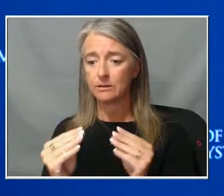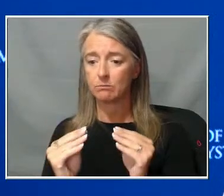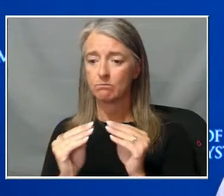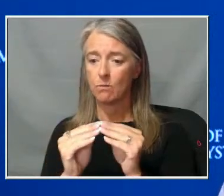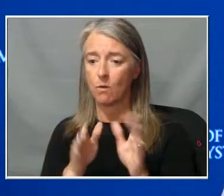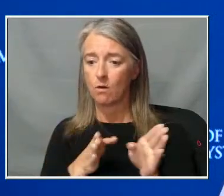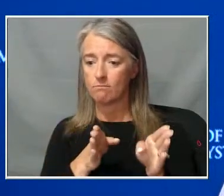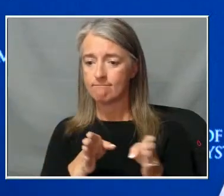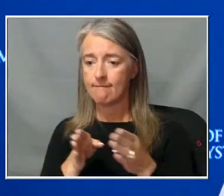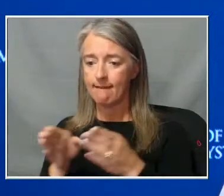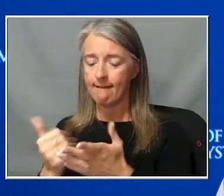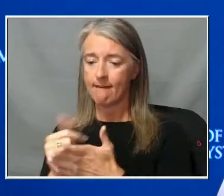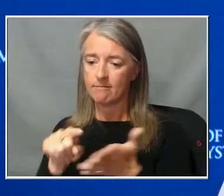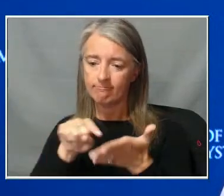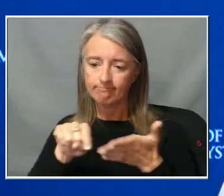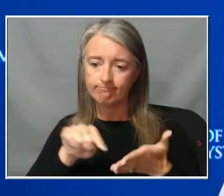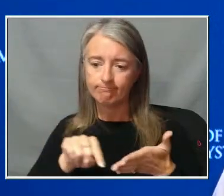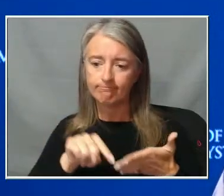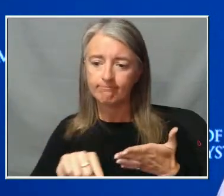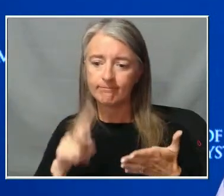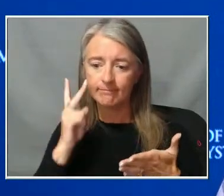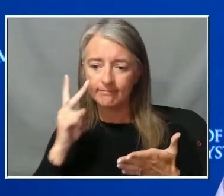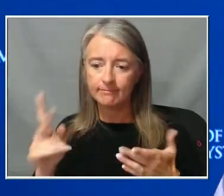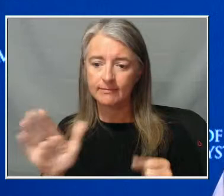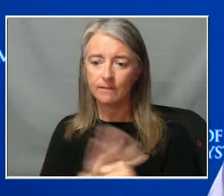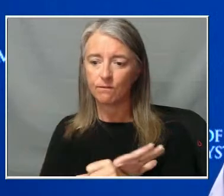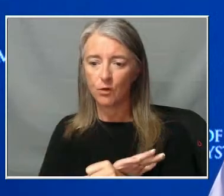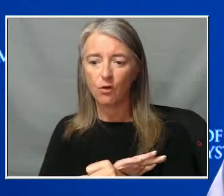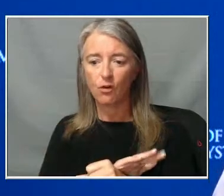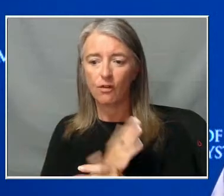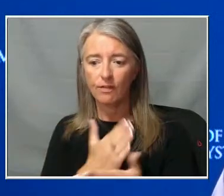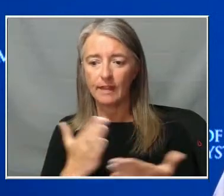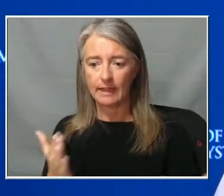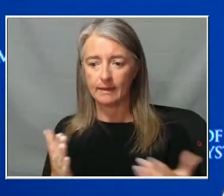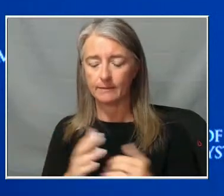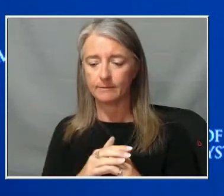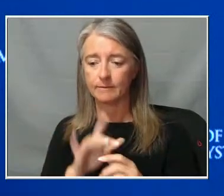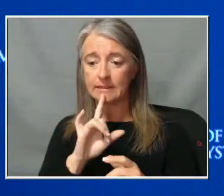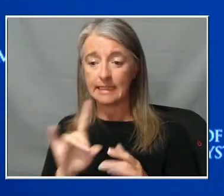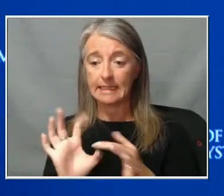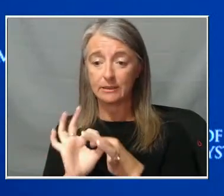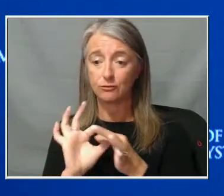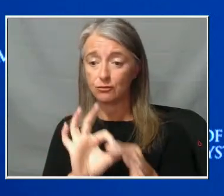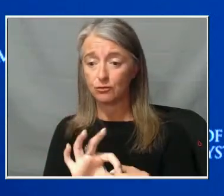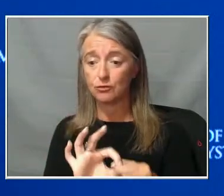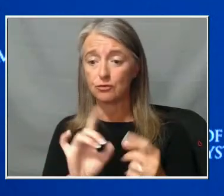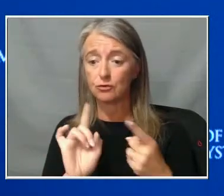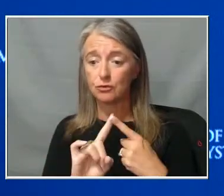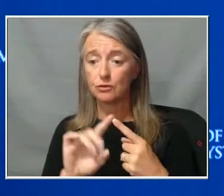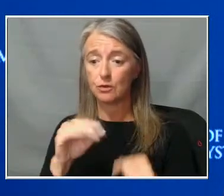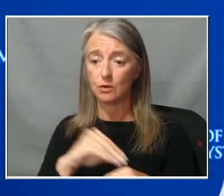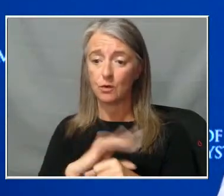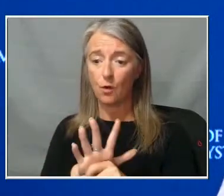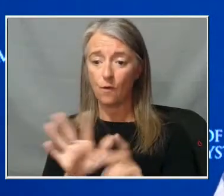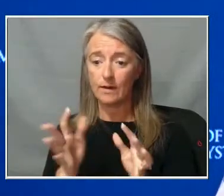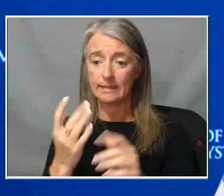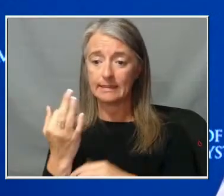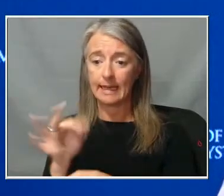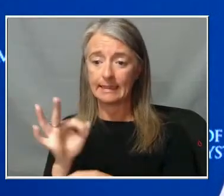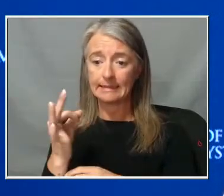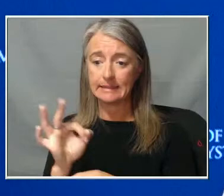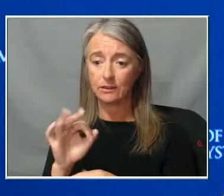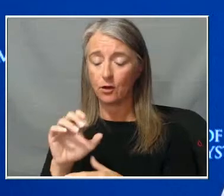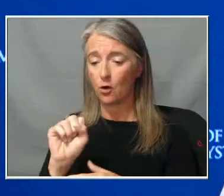investigate, to try and figure out the full etiology. And they are still looking at, is there an association with COVID-19 or with